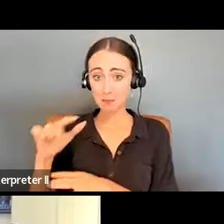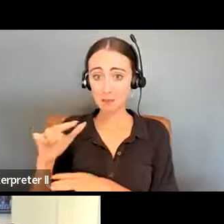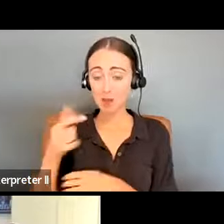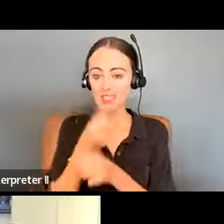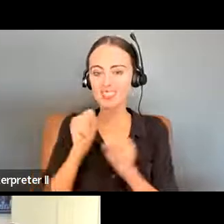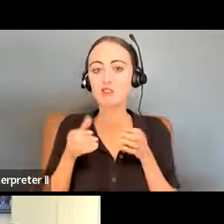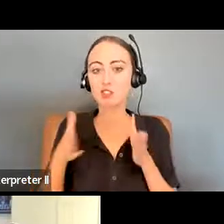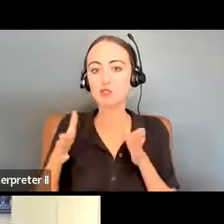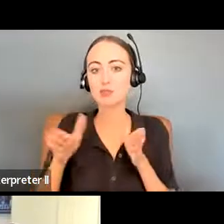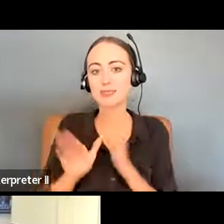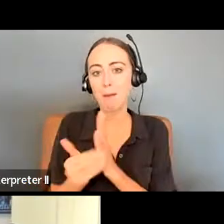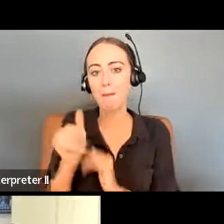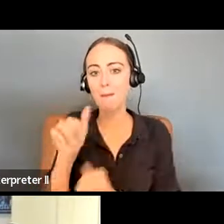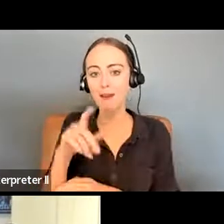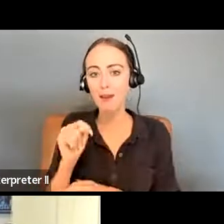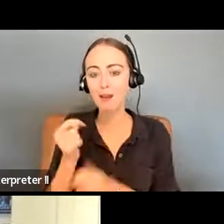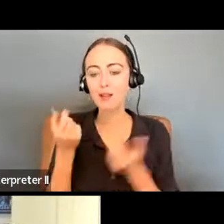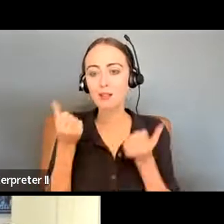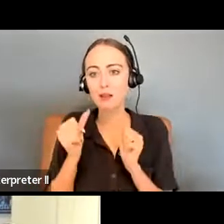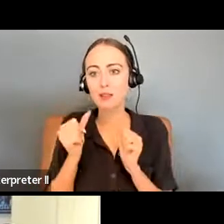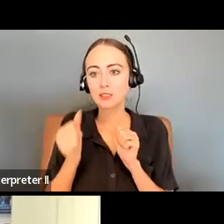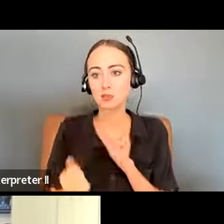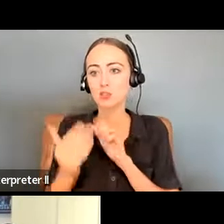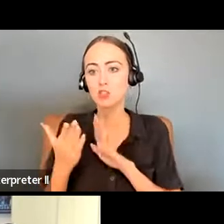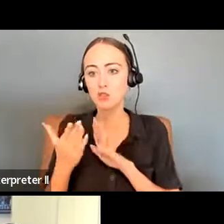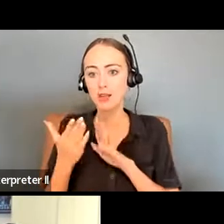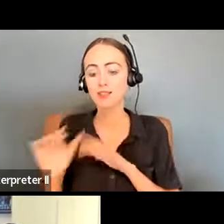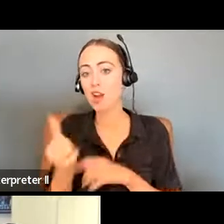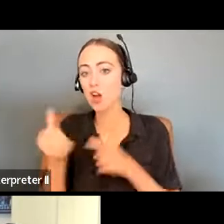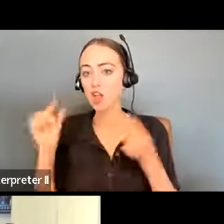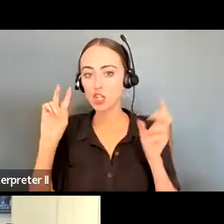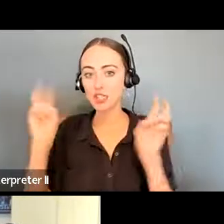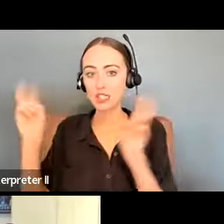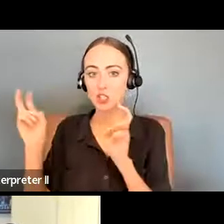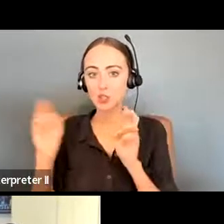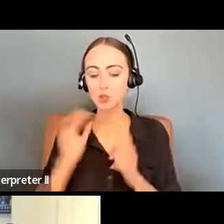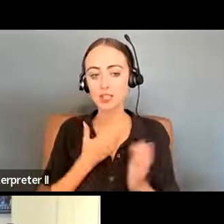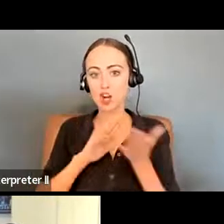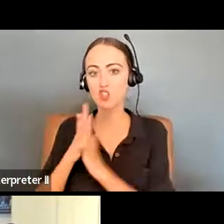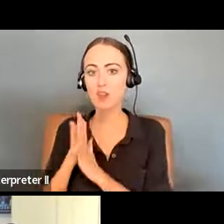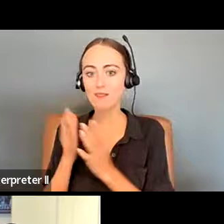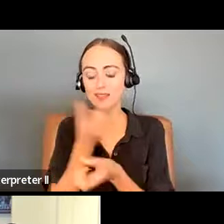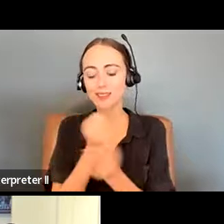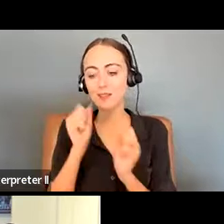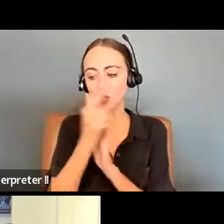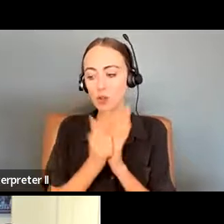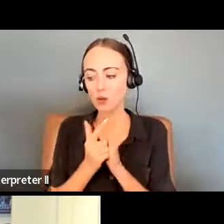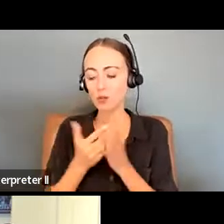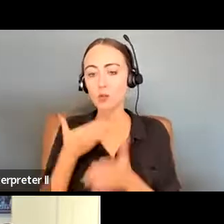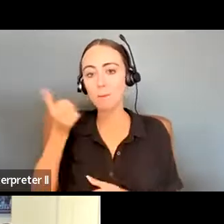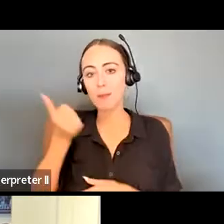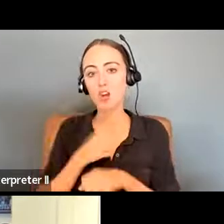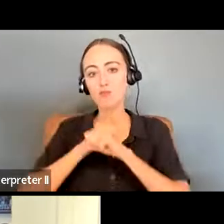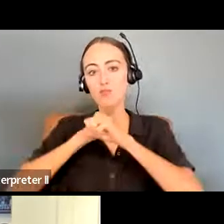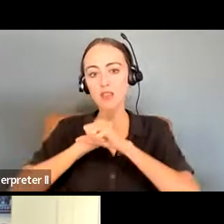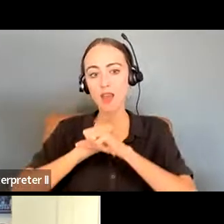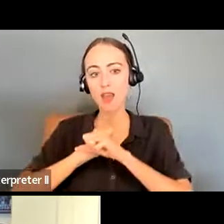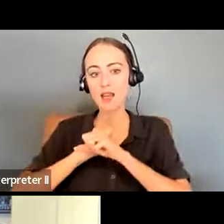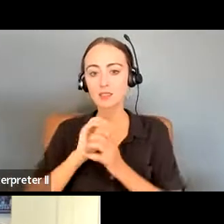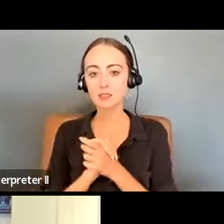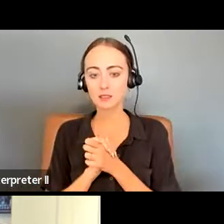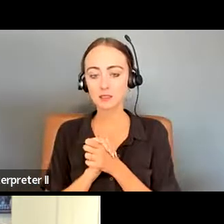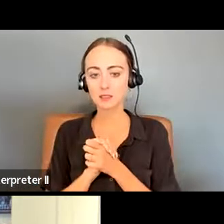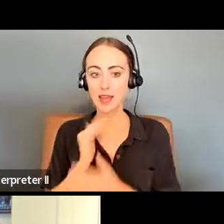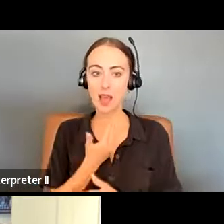Streets Amendment Act, seeks to address several additional issues in our traffic safety laws to better protect our most vulnerable road